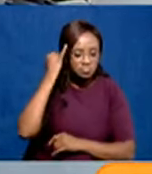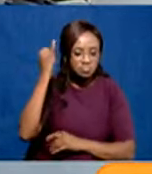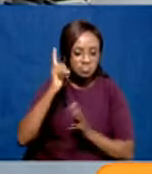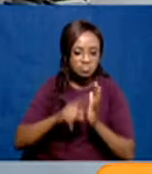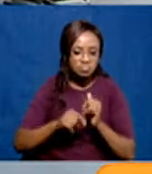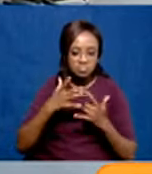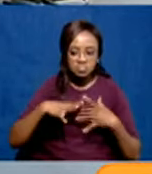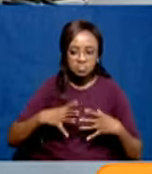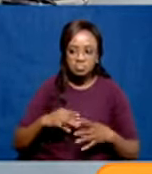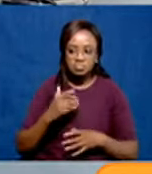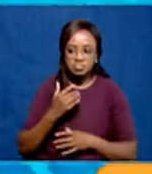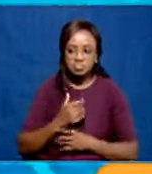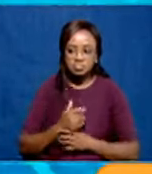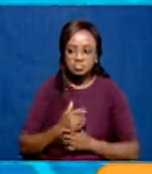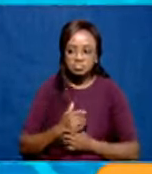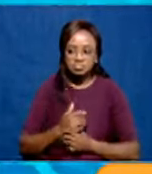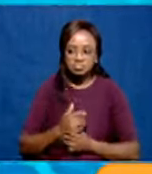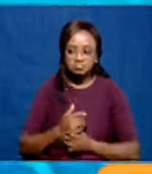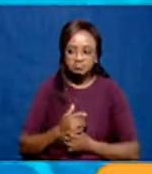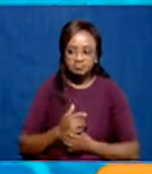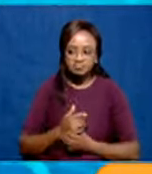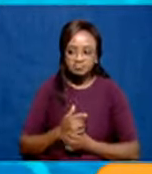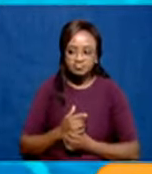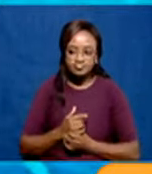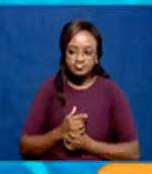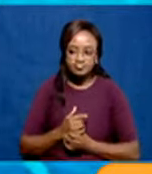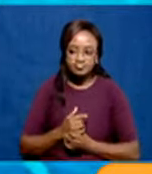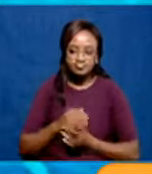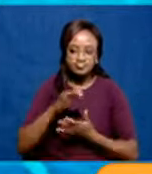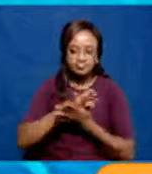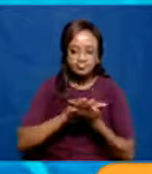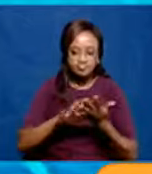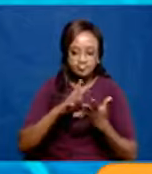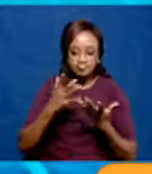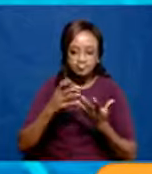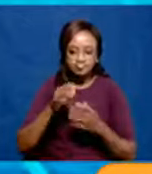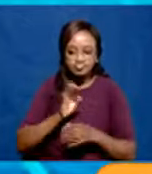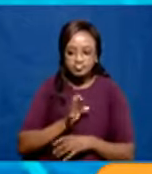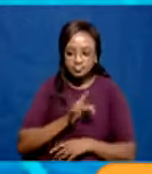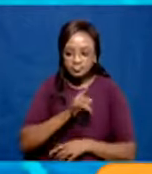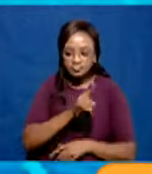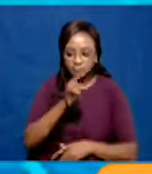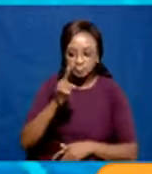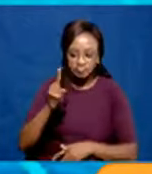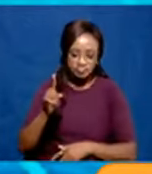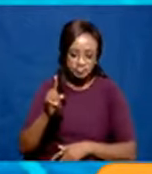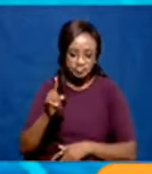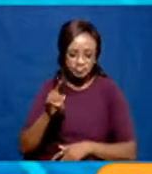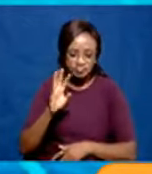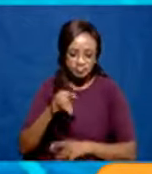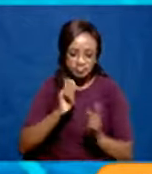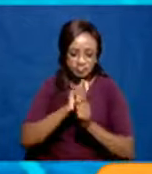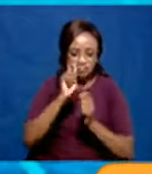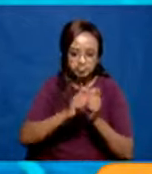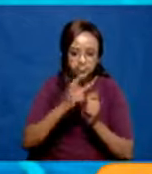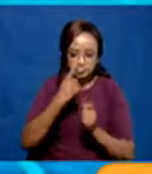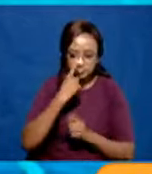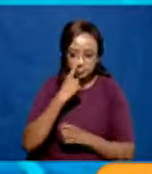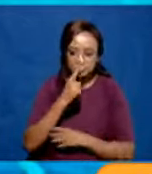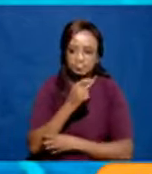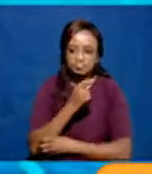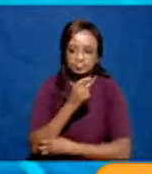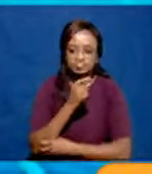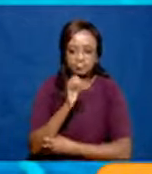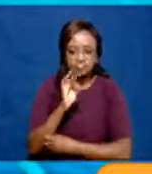approach is to go universal, and now we're covering people based on households, those mamas come from a particular household. So if the objective is to cover